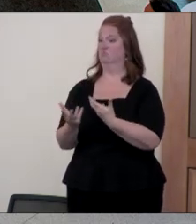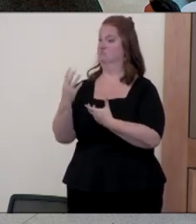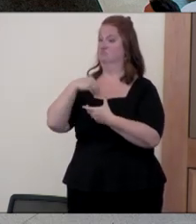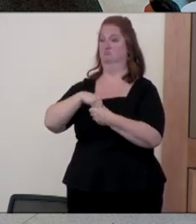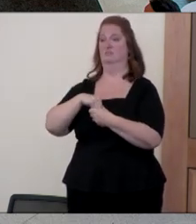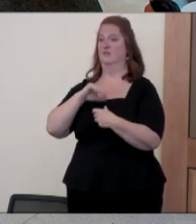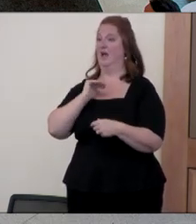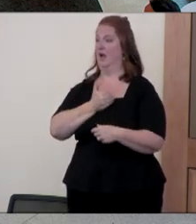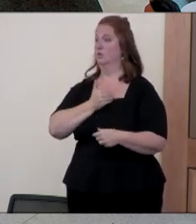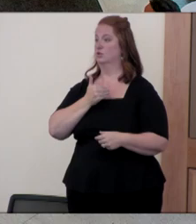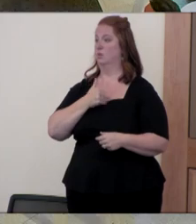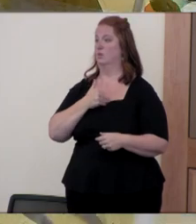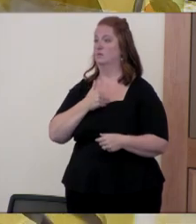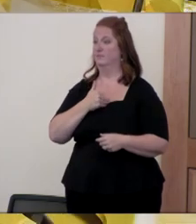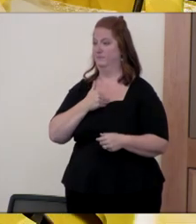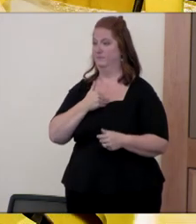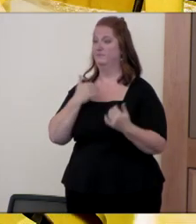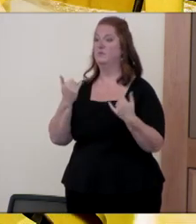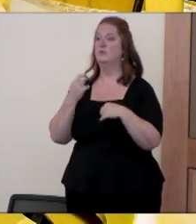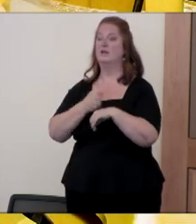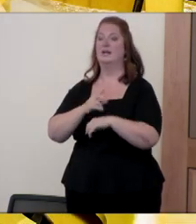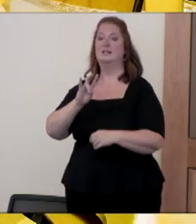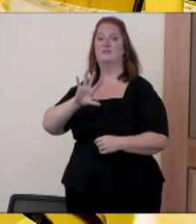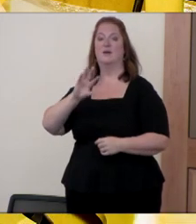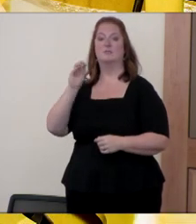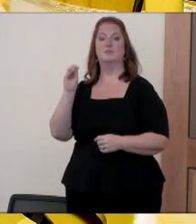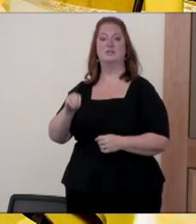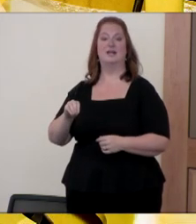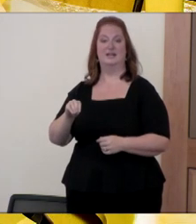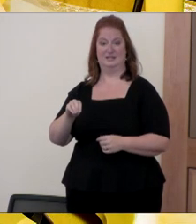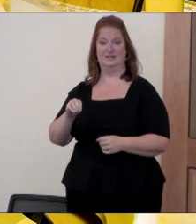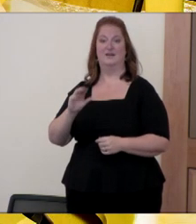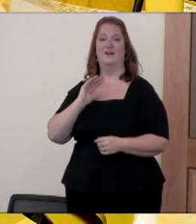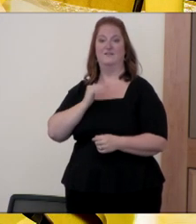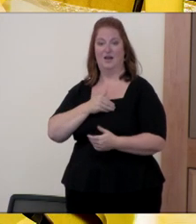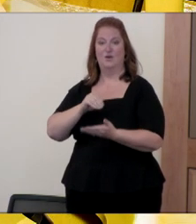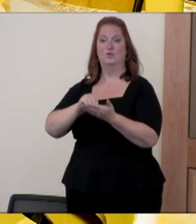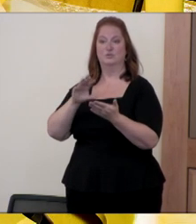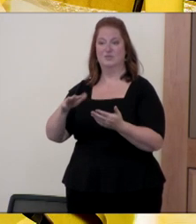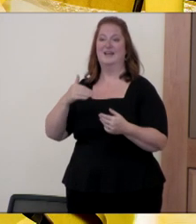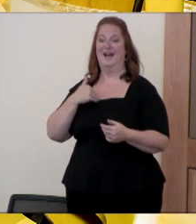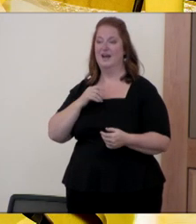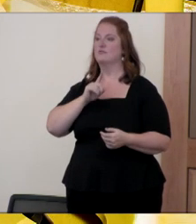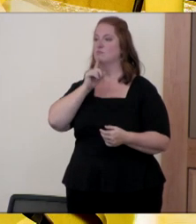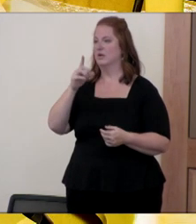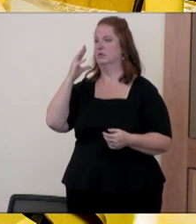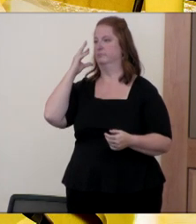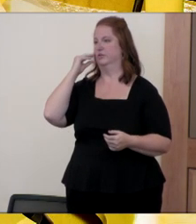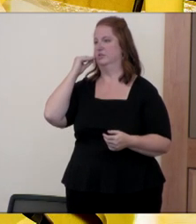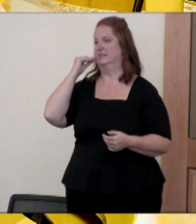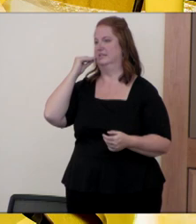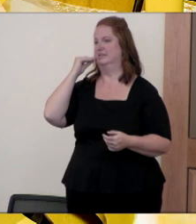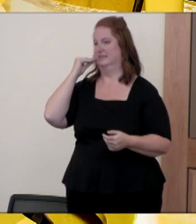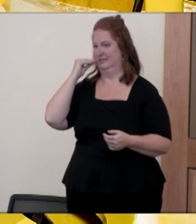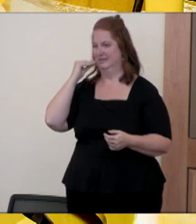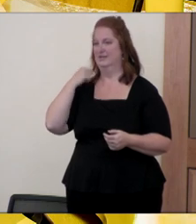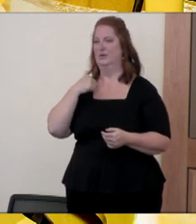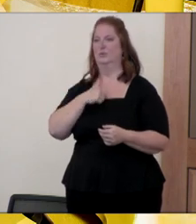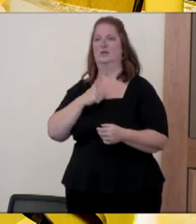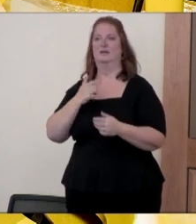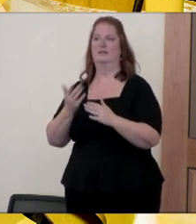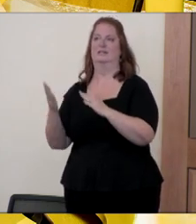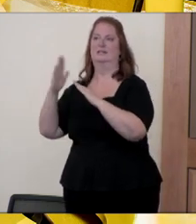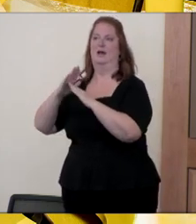soul. Today, more than 75% of our students have a REAL experience, putting us in the top five for universities